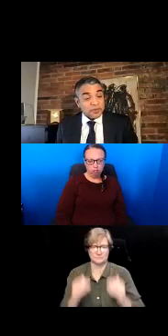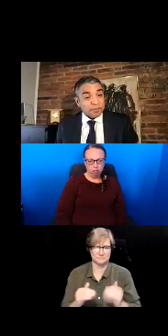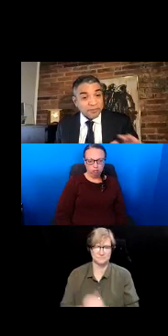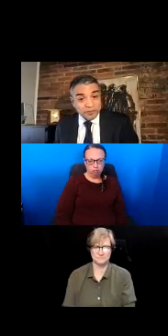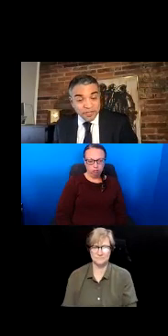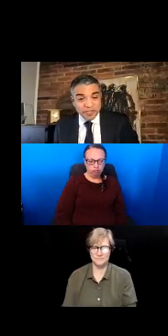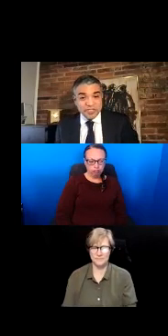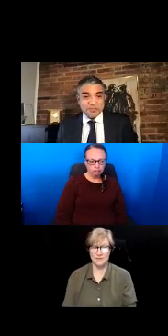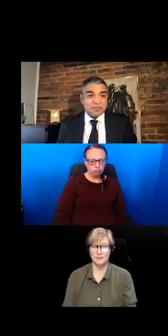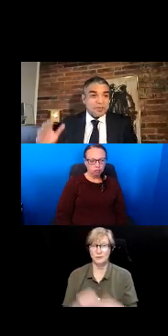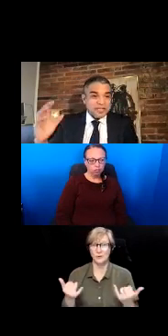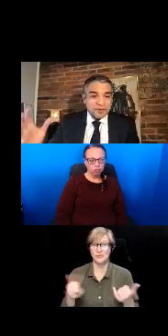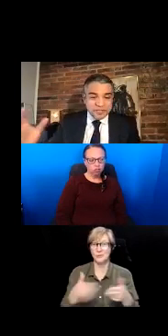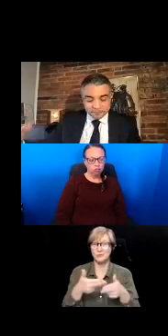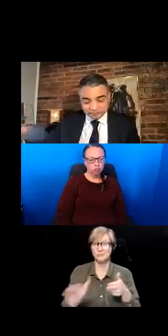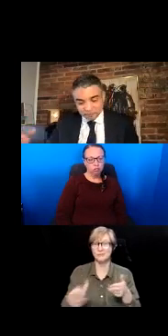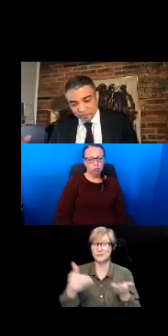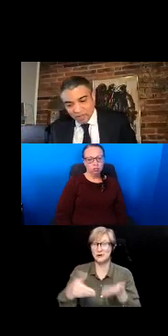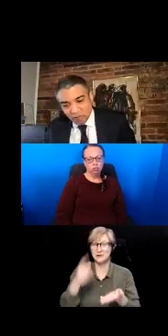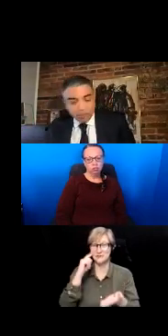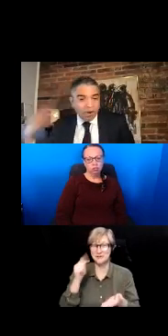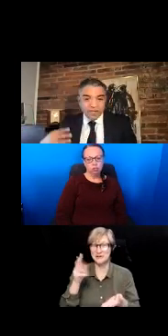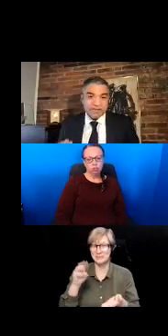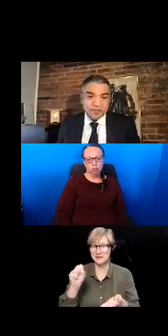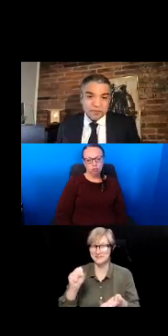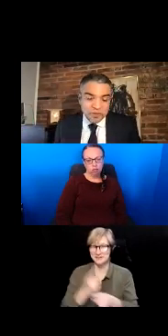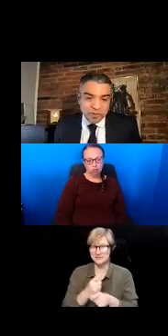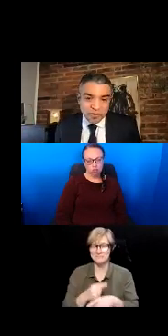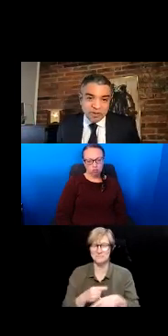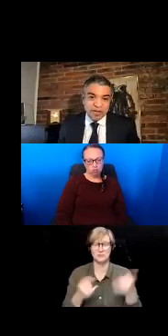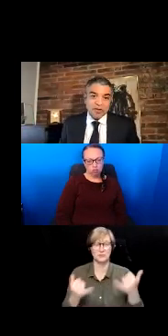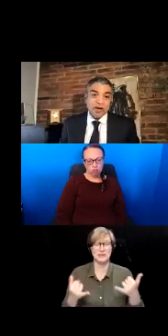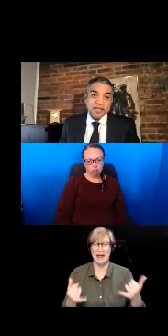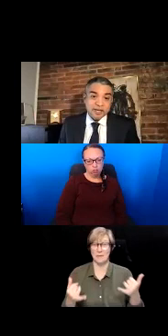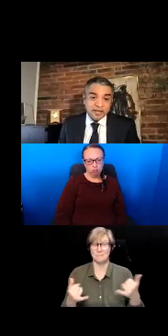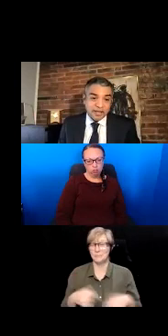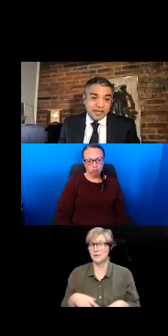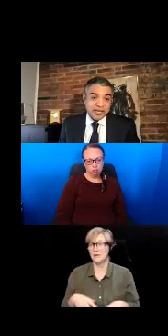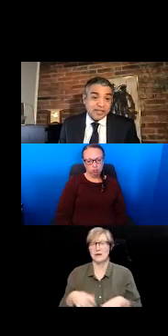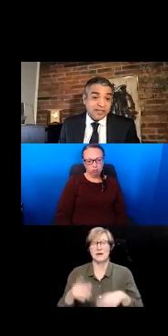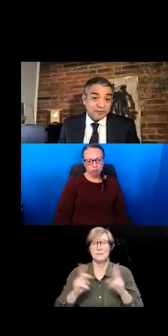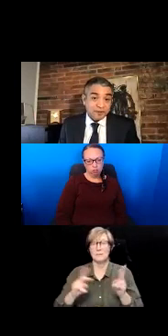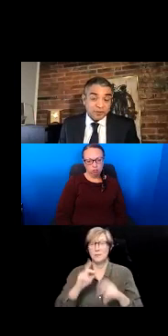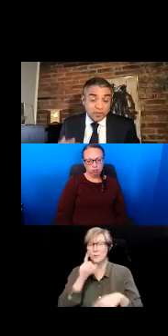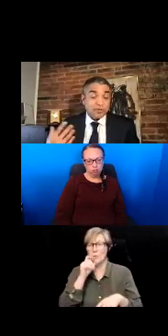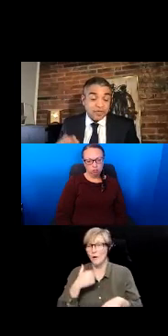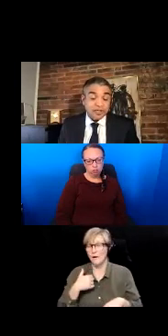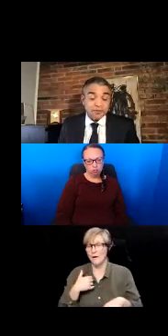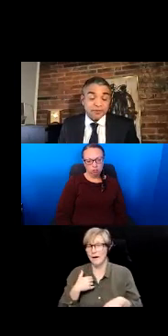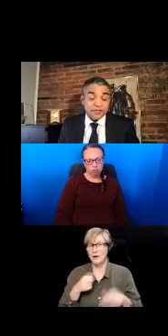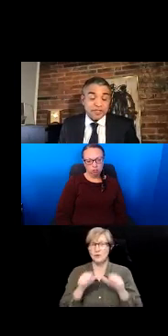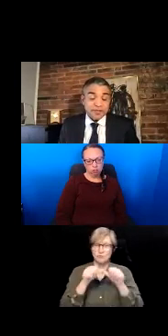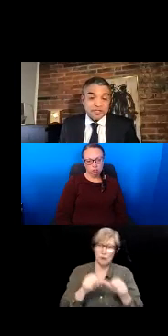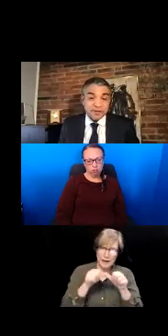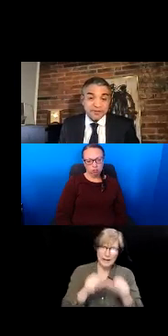So with that brief introduction to TMS, what we did was we brought individuals who were chronic and who had chronic